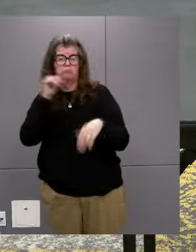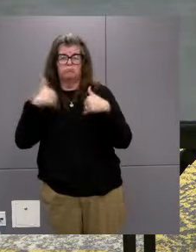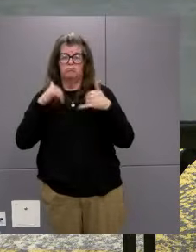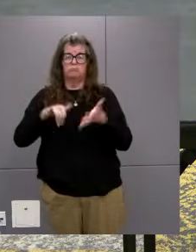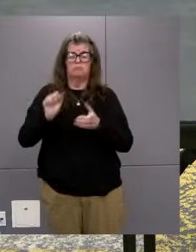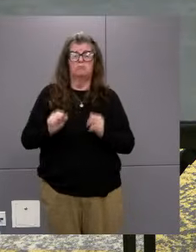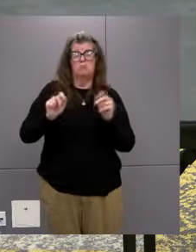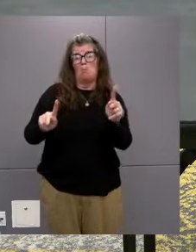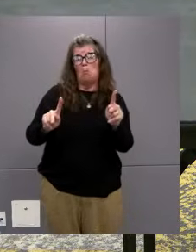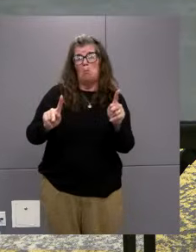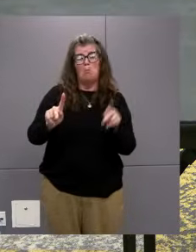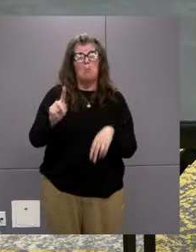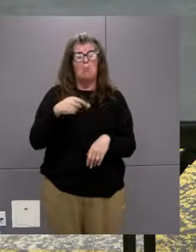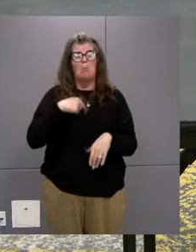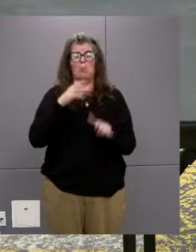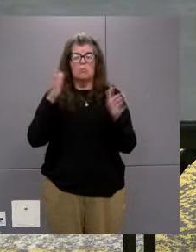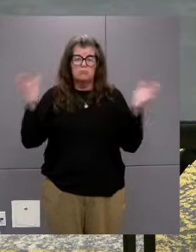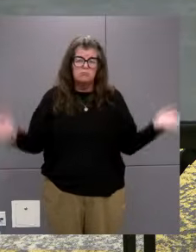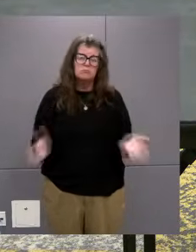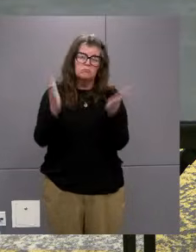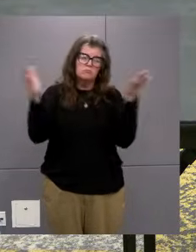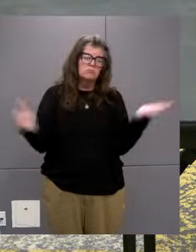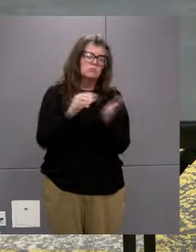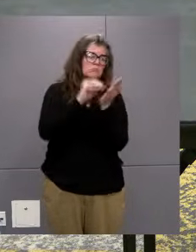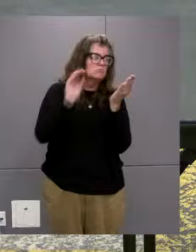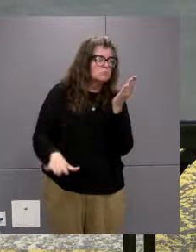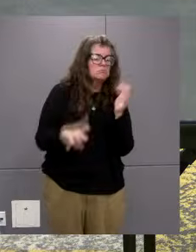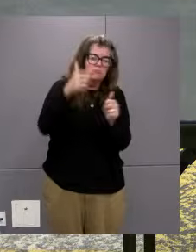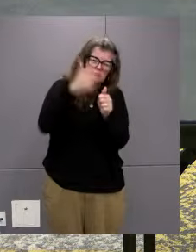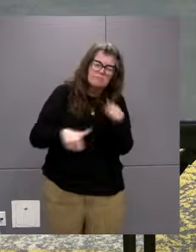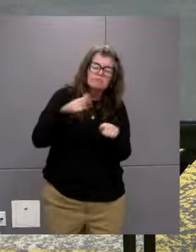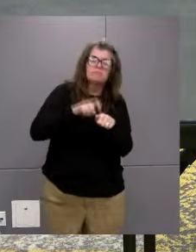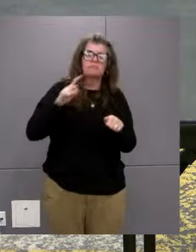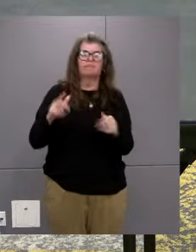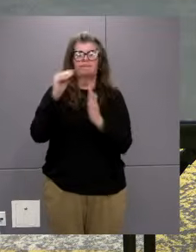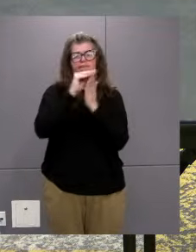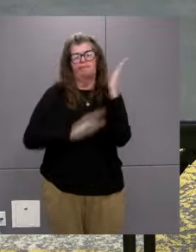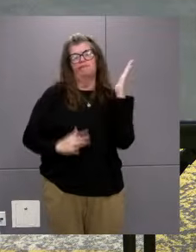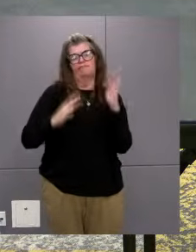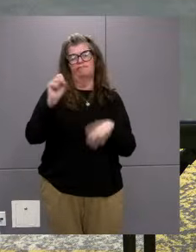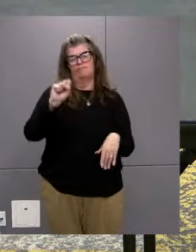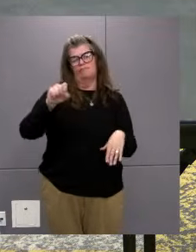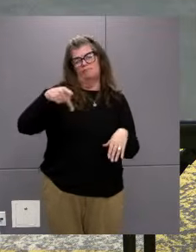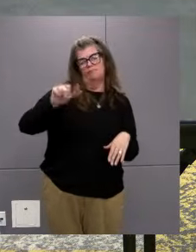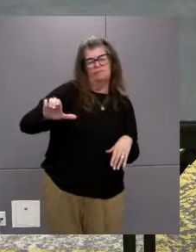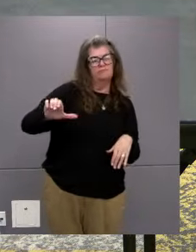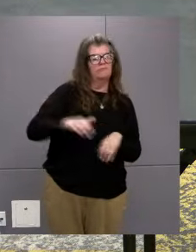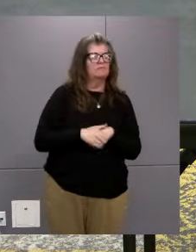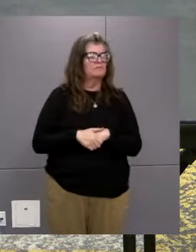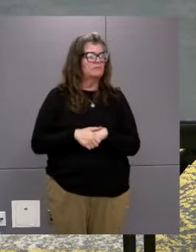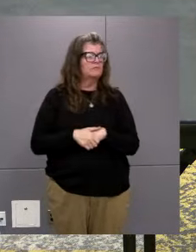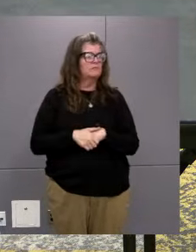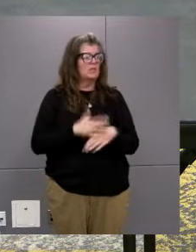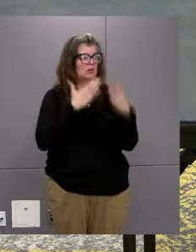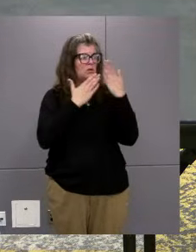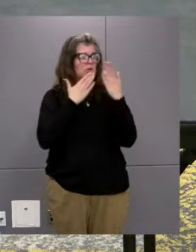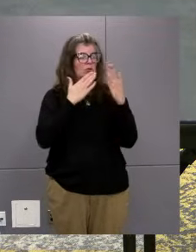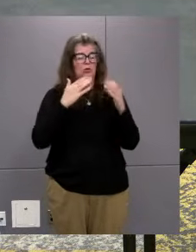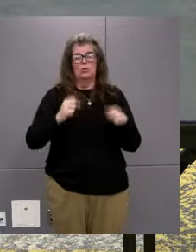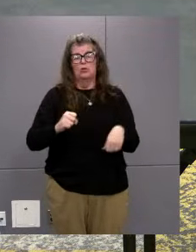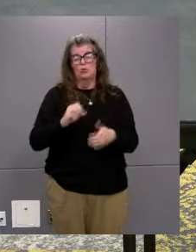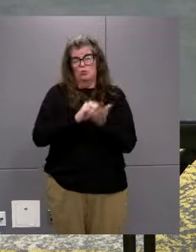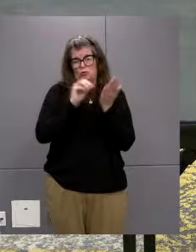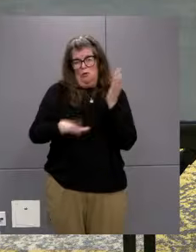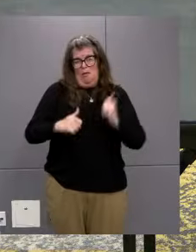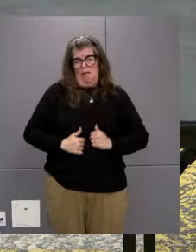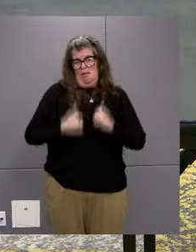say I do encourage students every time I get a chance to talk to them to apply for SPAC because I think it's extremely important. I also want to thank Student Life because they are the ones